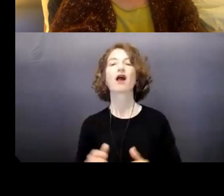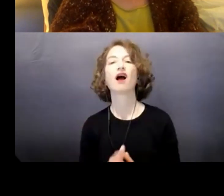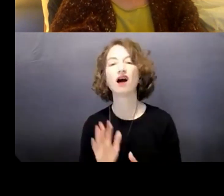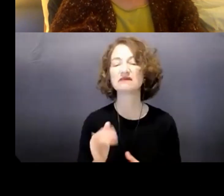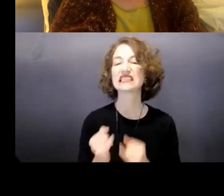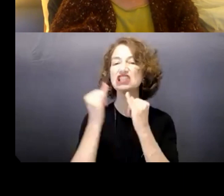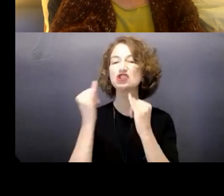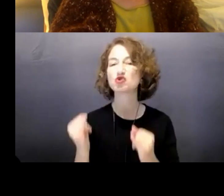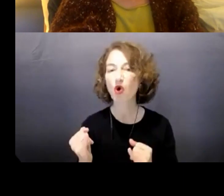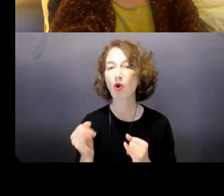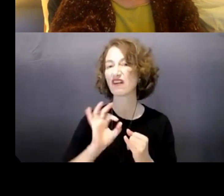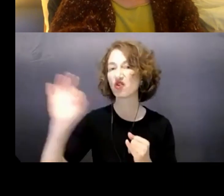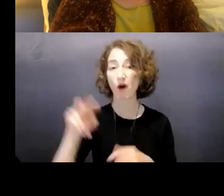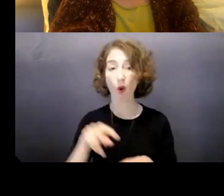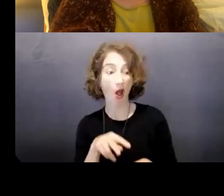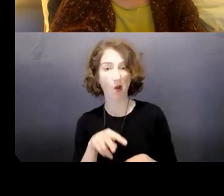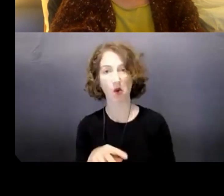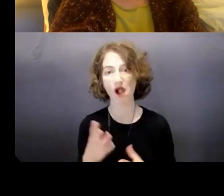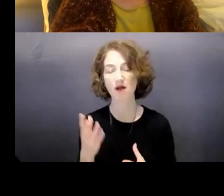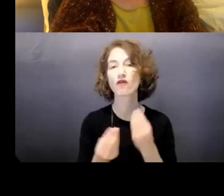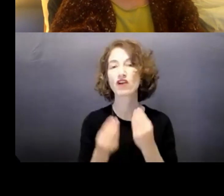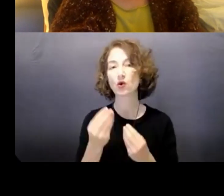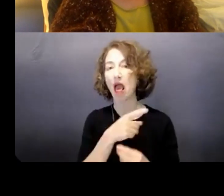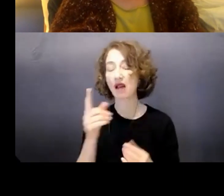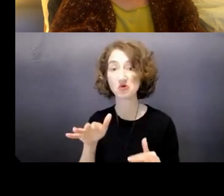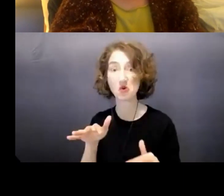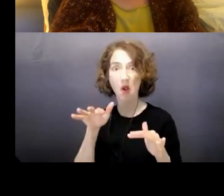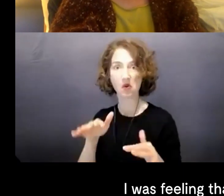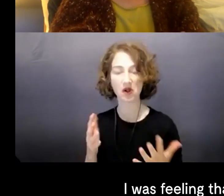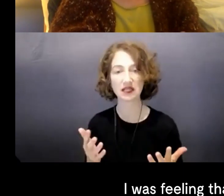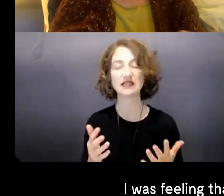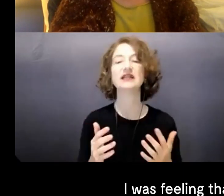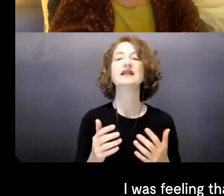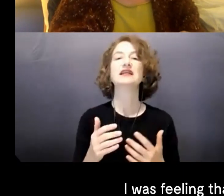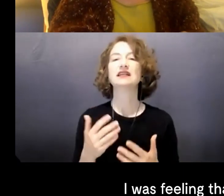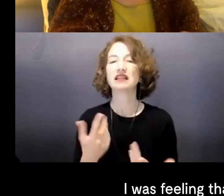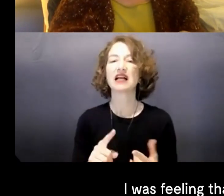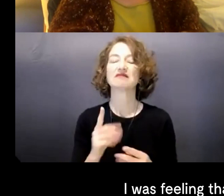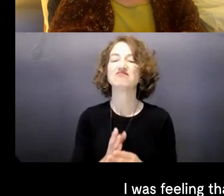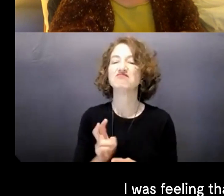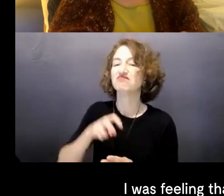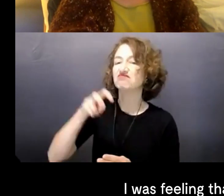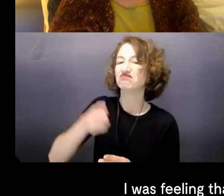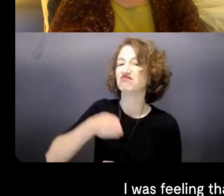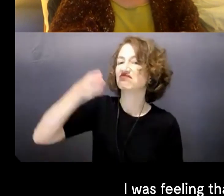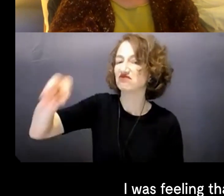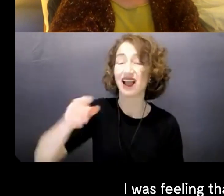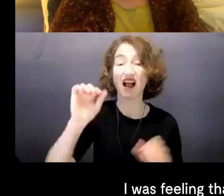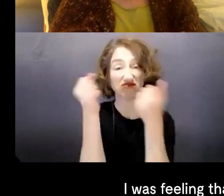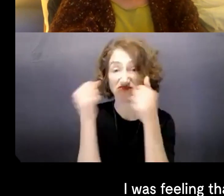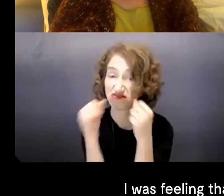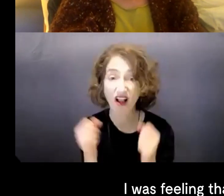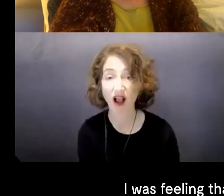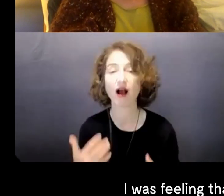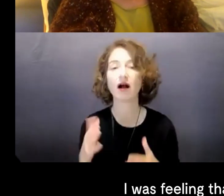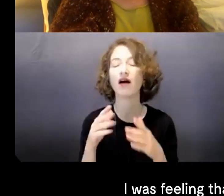institution, or opportunities to meet people, to visit. I was feeling that deeply as a loss. And so